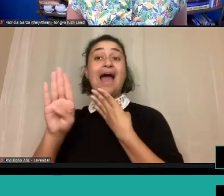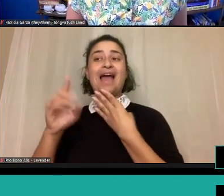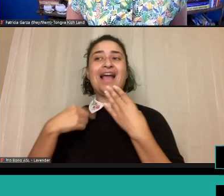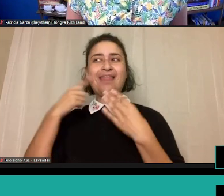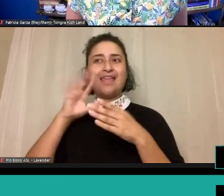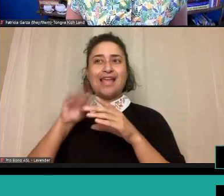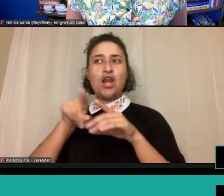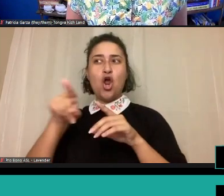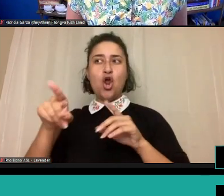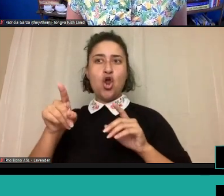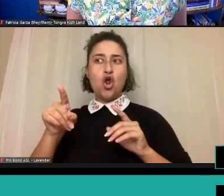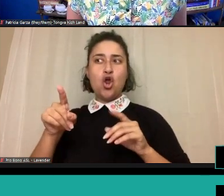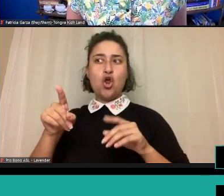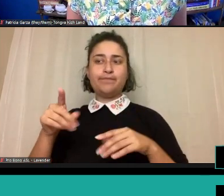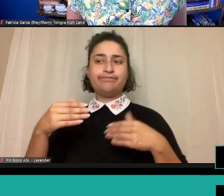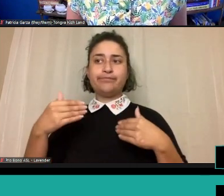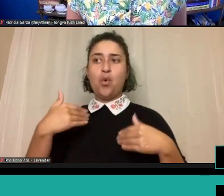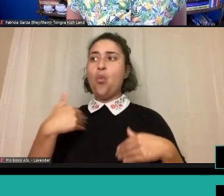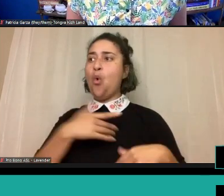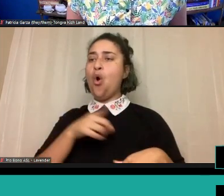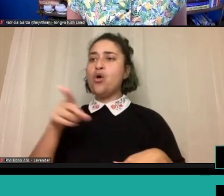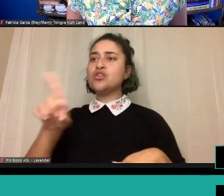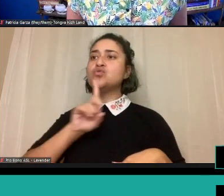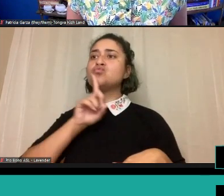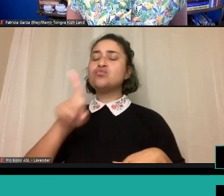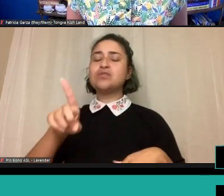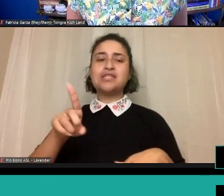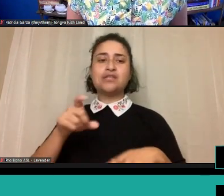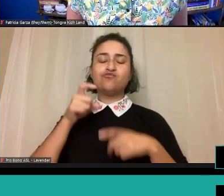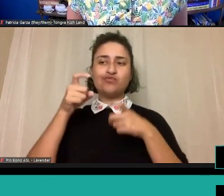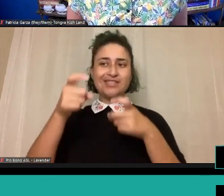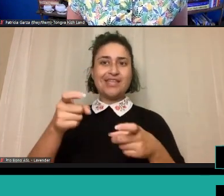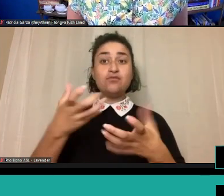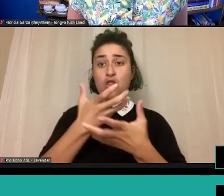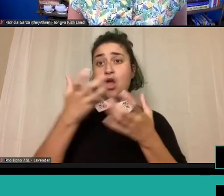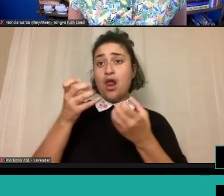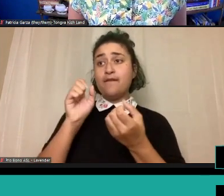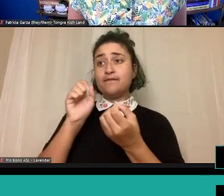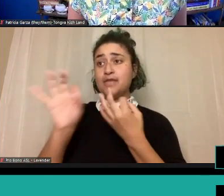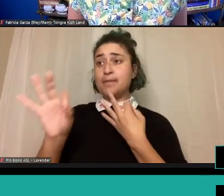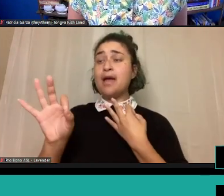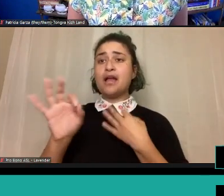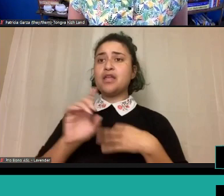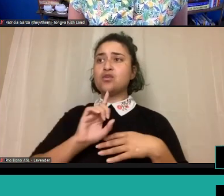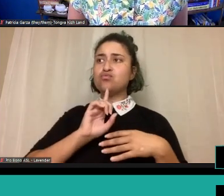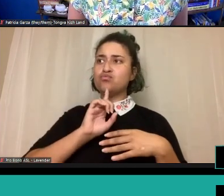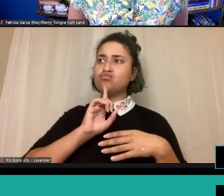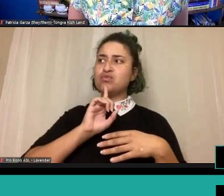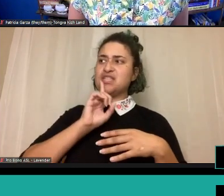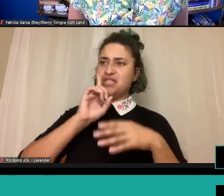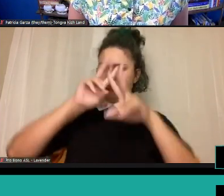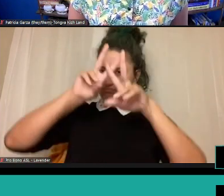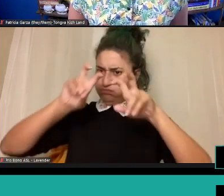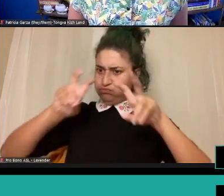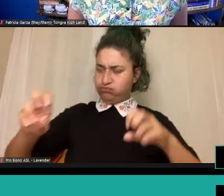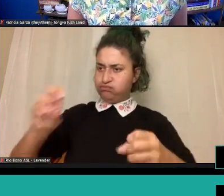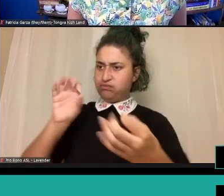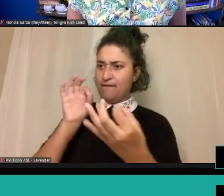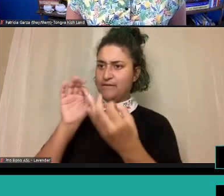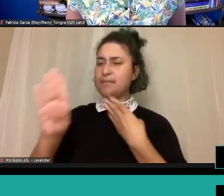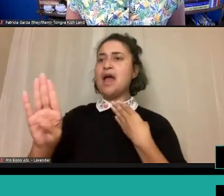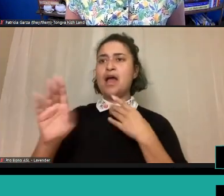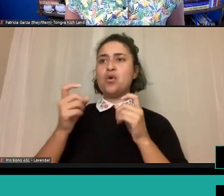she probably also received a lot of feedback, like critical, harsh feedback regarding institutions that